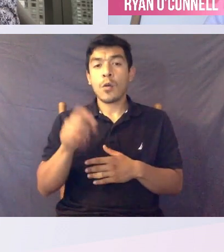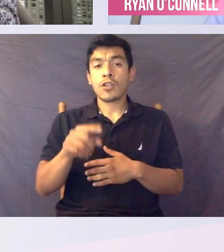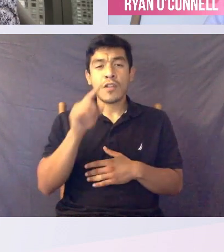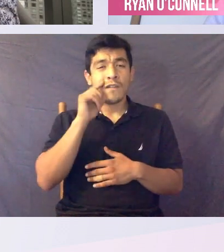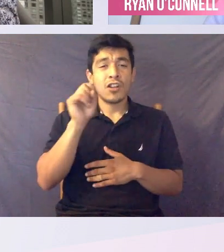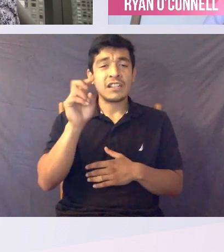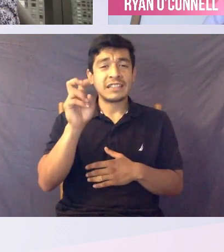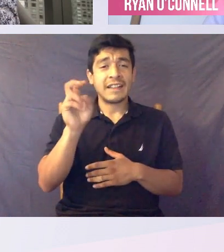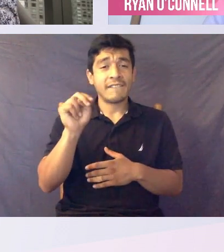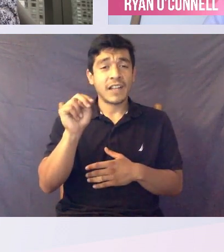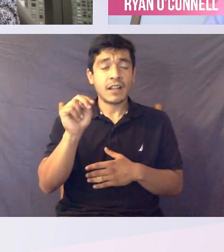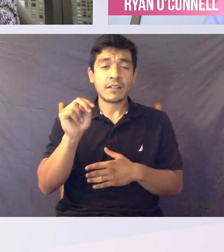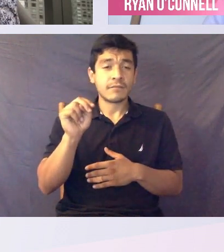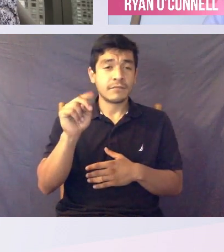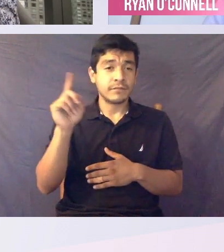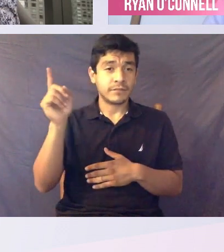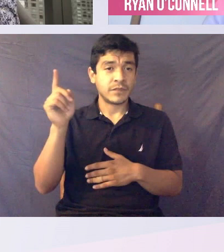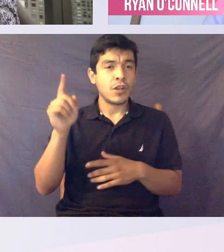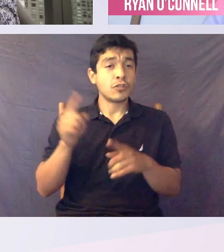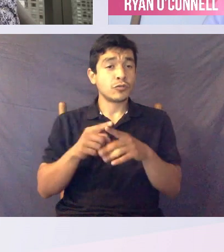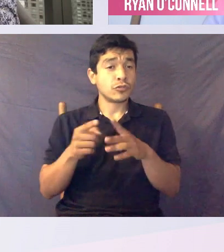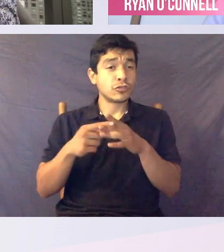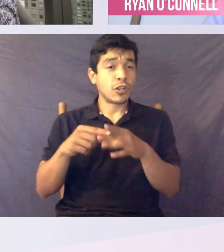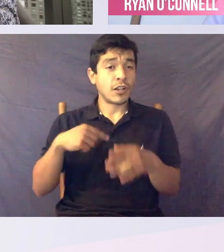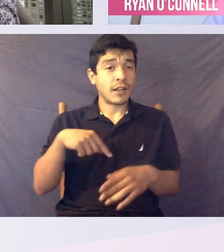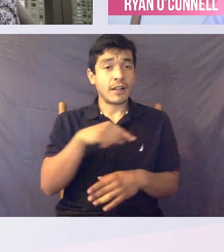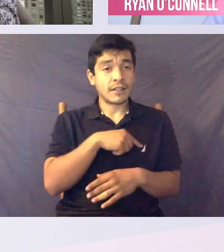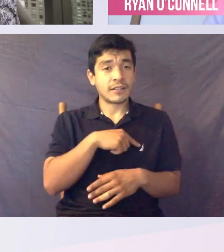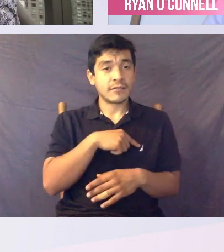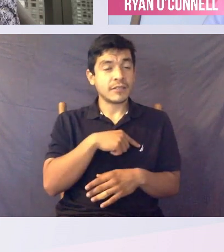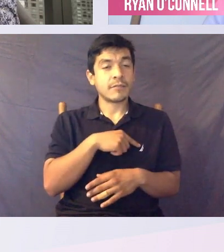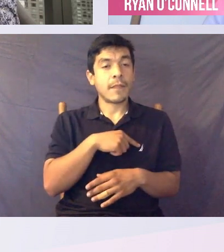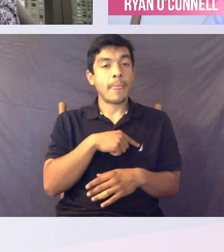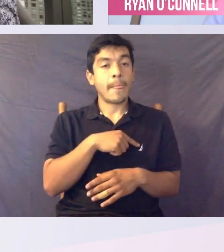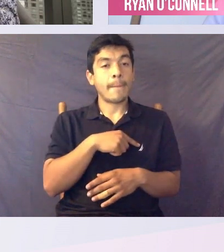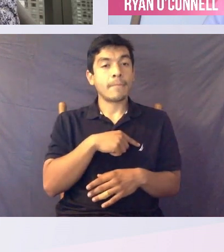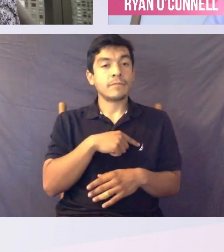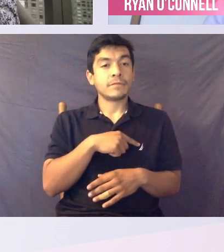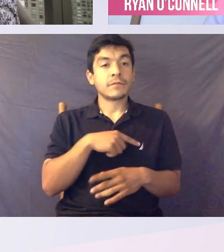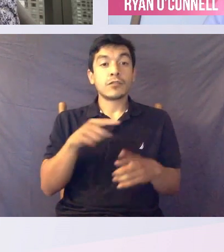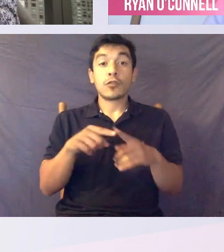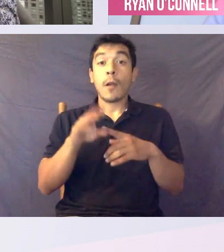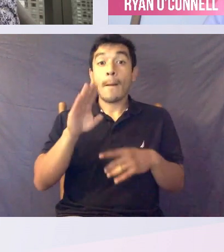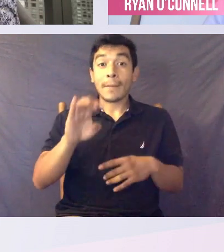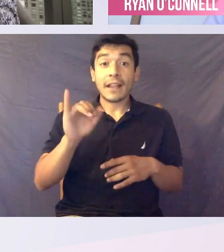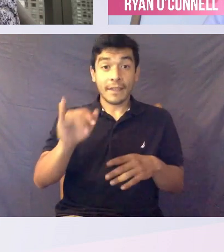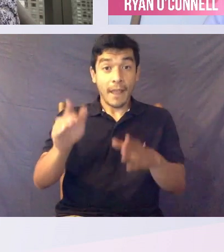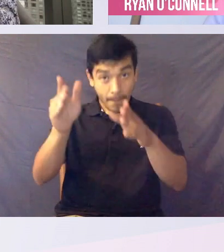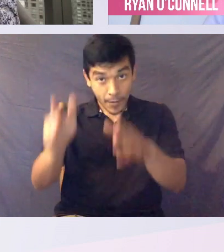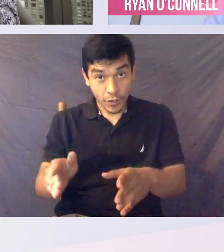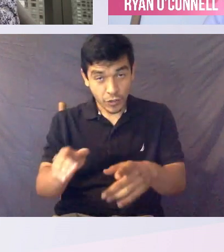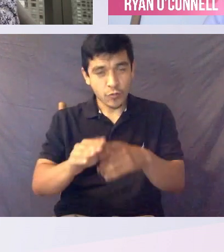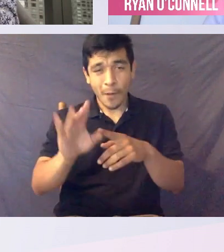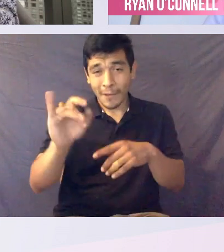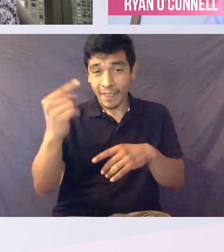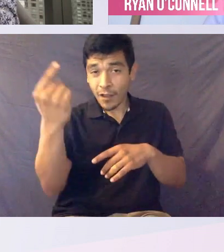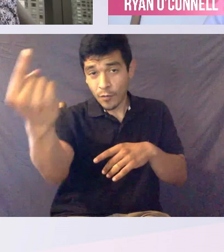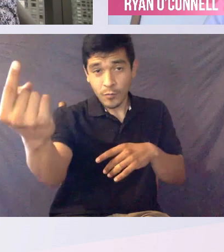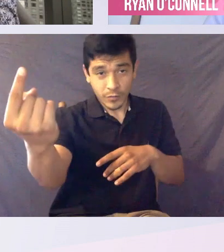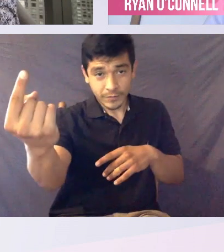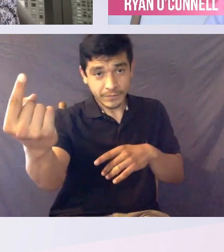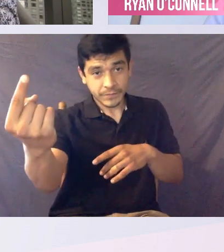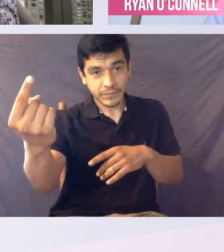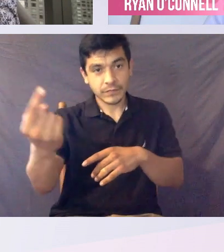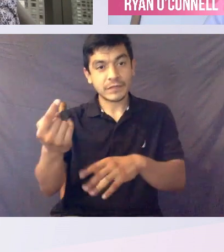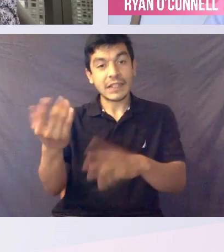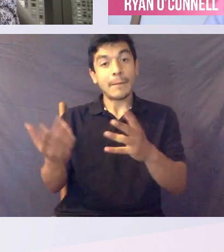was to kick us off here, being these people, right, to be the one, to be the only, it might be an honor